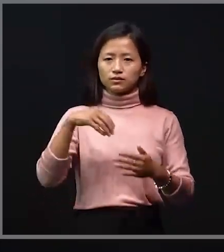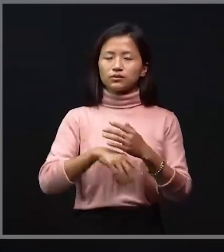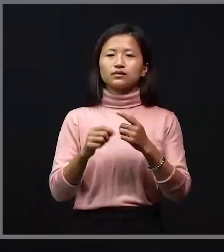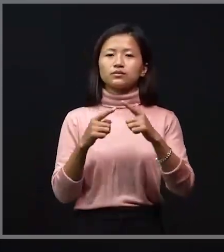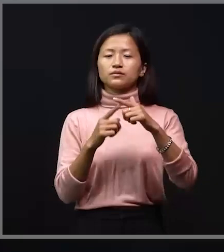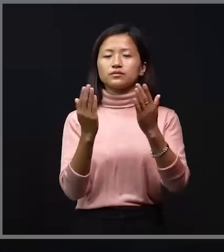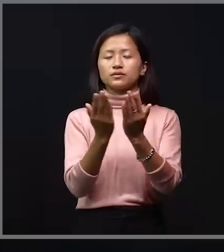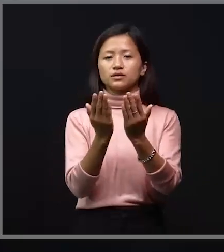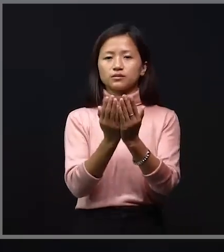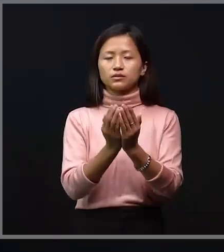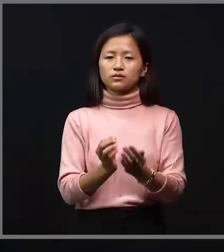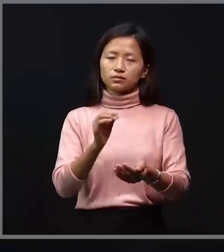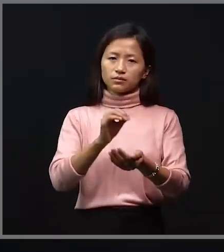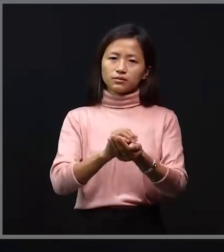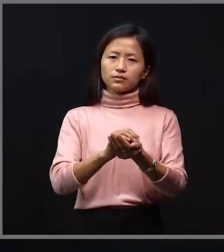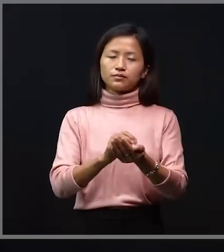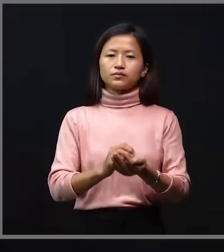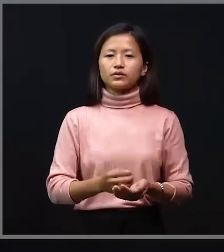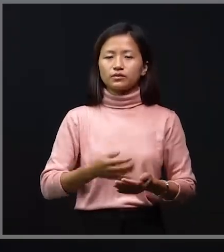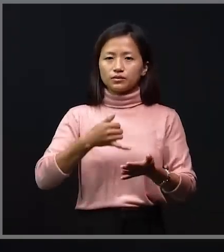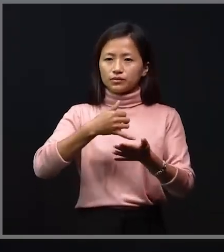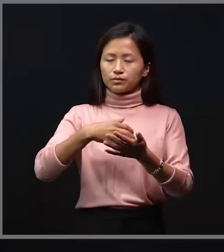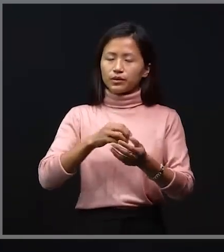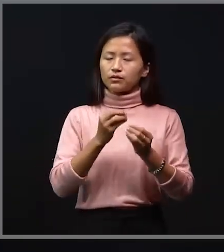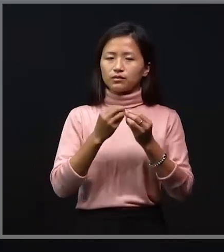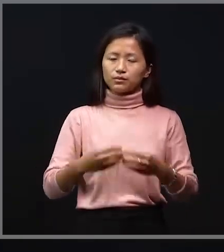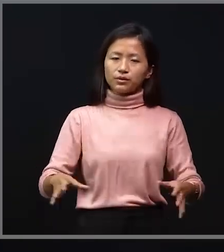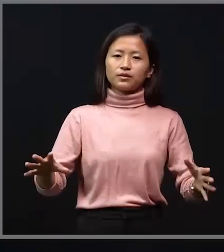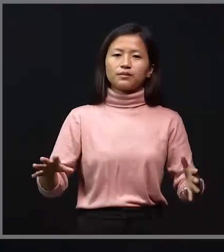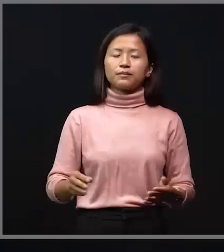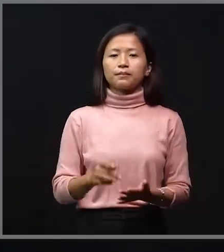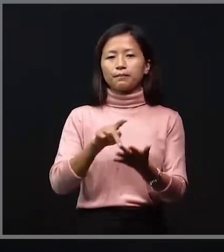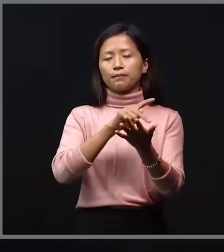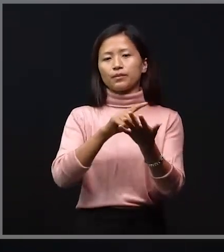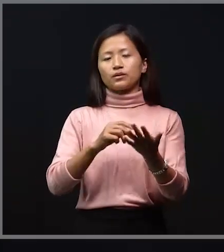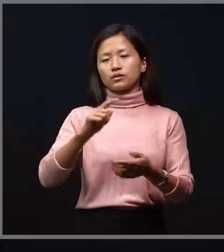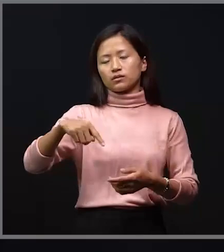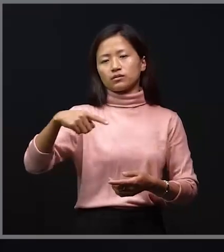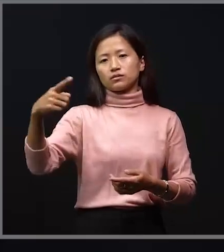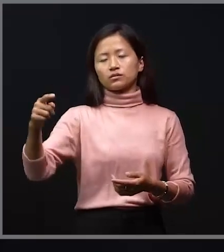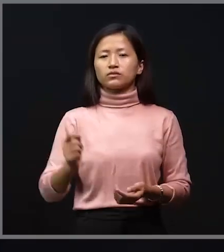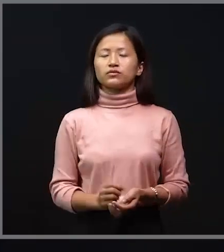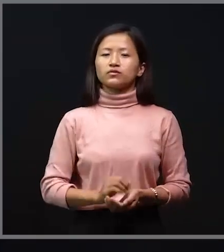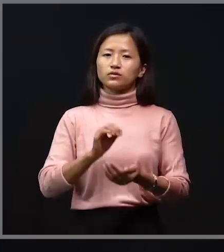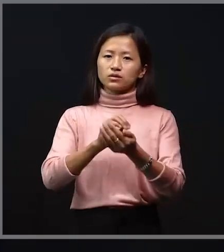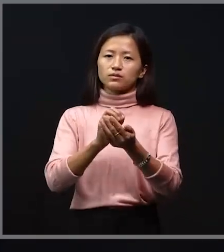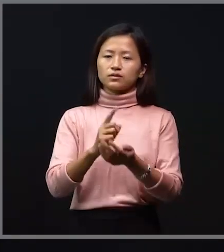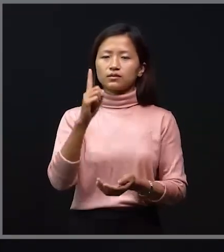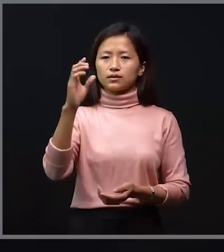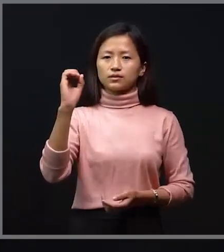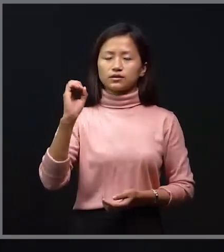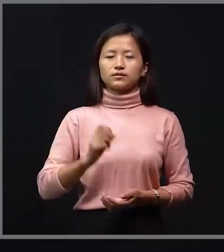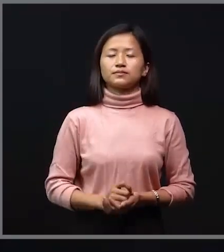they have given only that much. The remaining part, okay, that is the continuation, that will be for class 10. That is next year, if